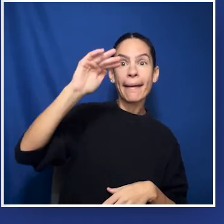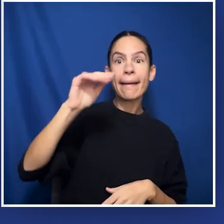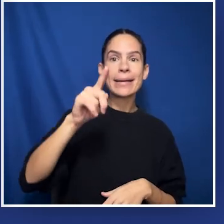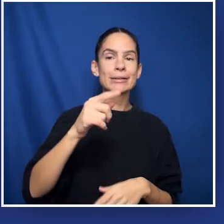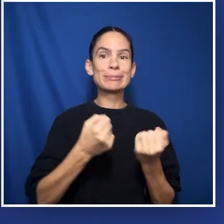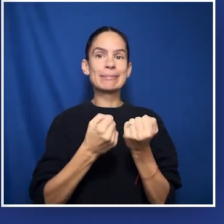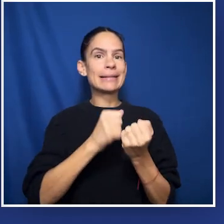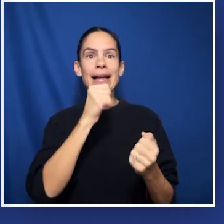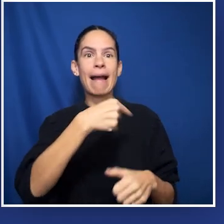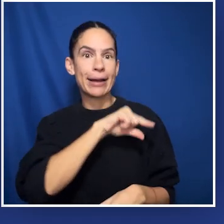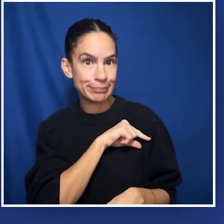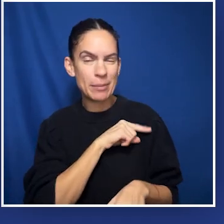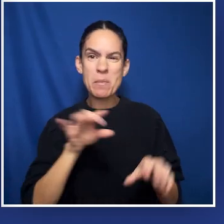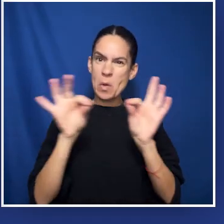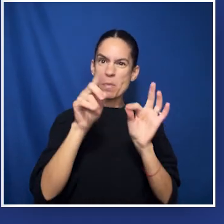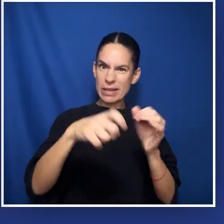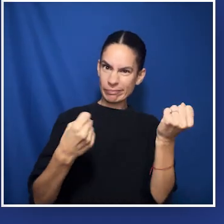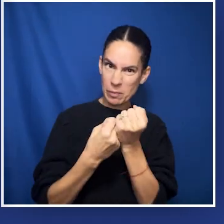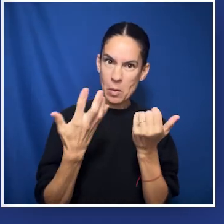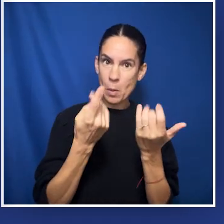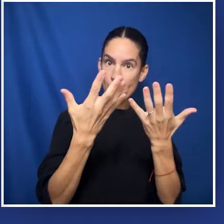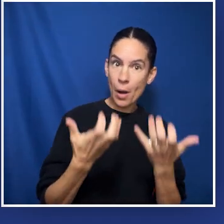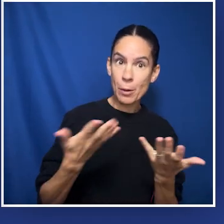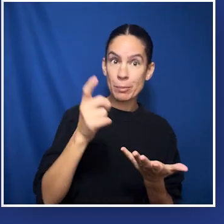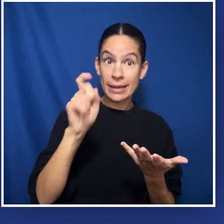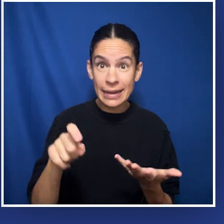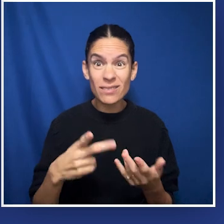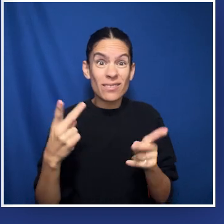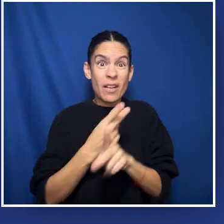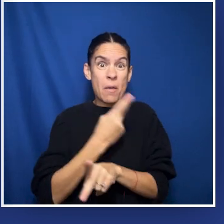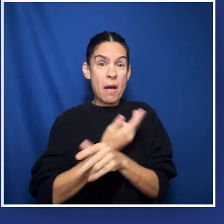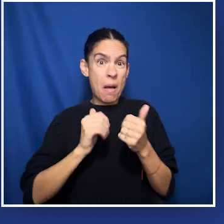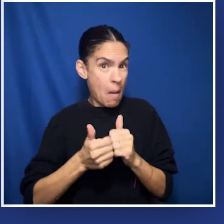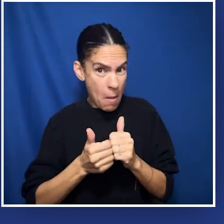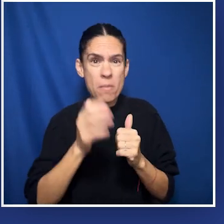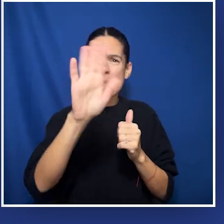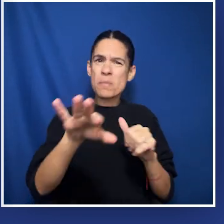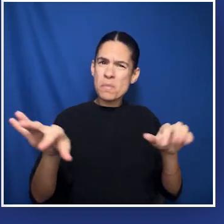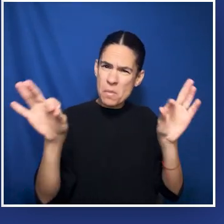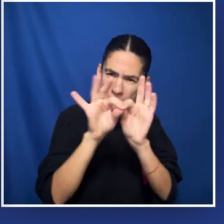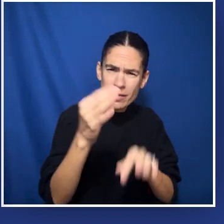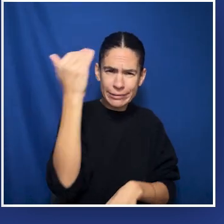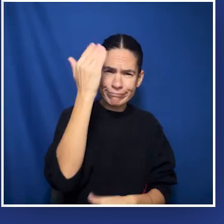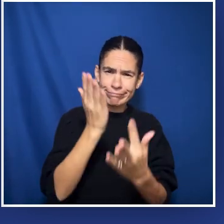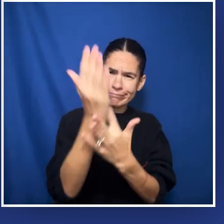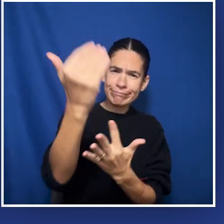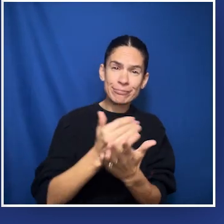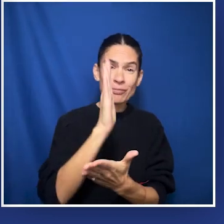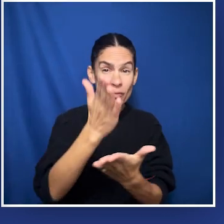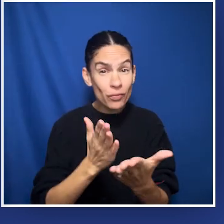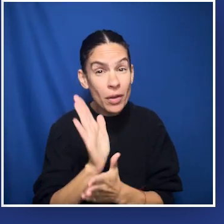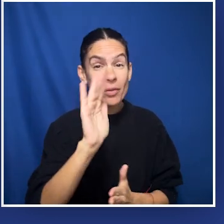you had growing up, you'll need to advocate for what you want and need. To figure out what you want and need, it's also important to understand all of your rights